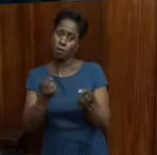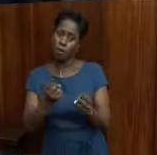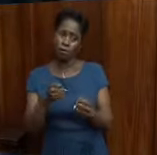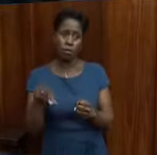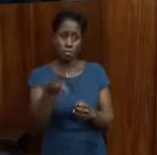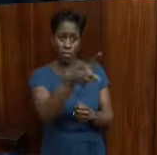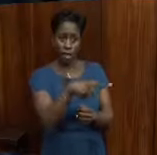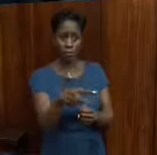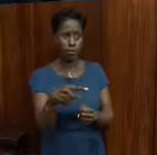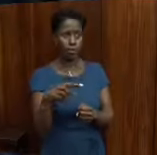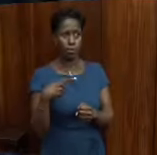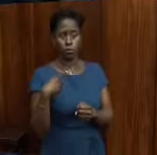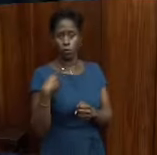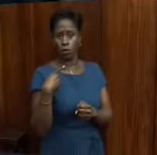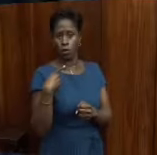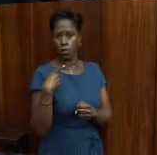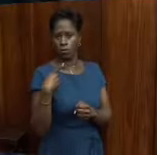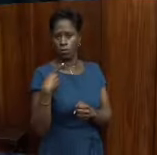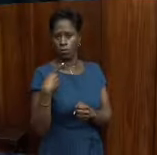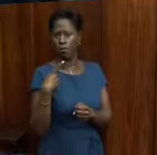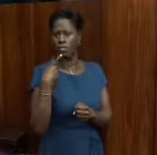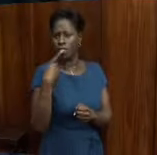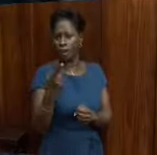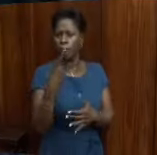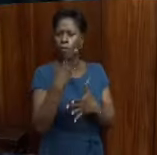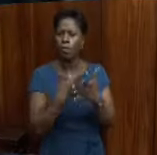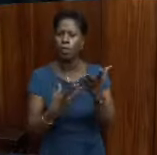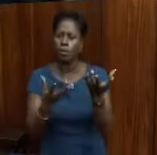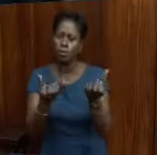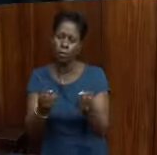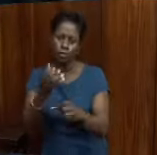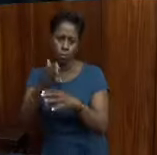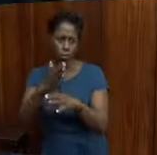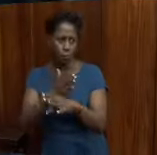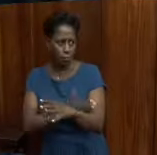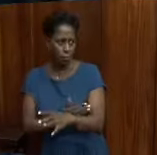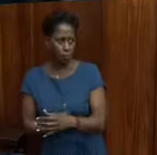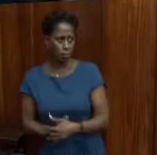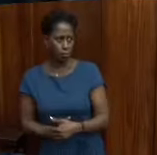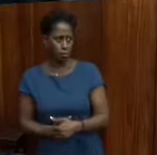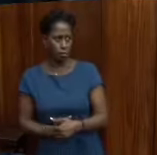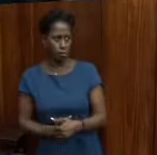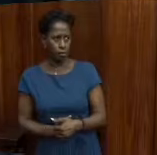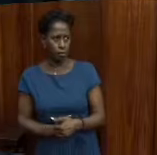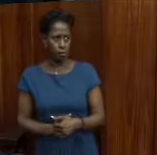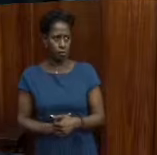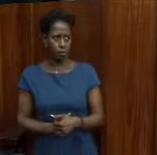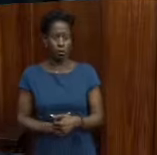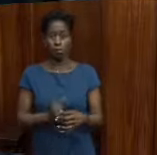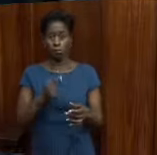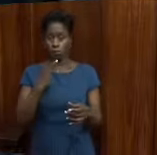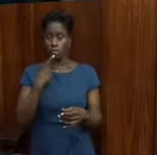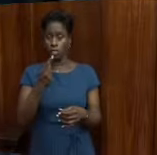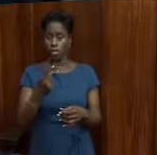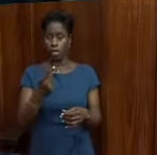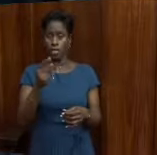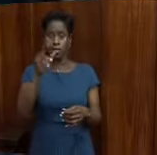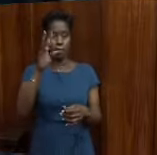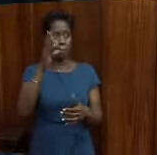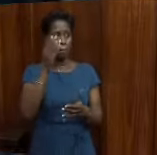and to make them accountable. Mr. Speaker, an amount of $28.5 million has been